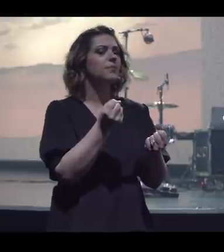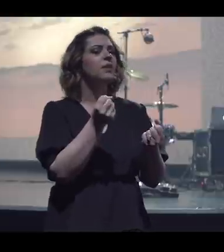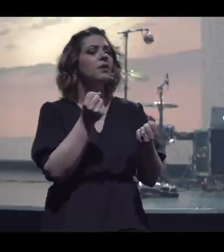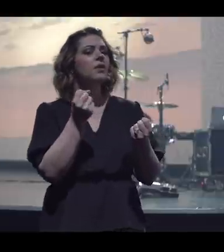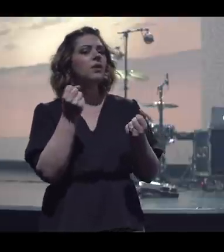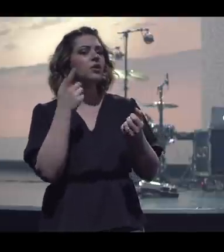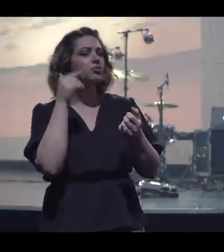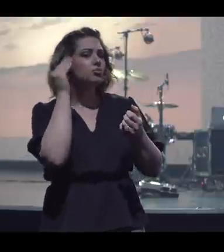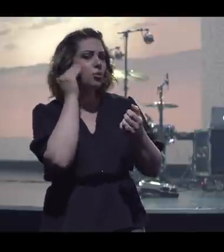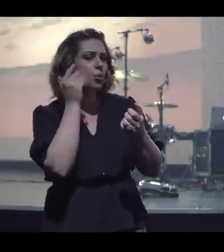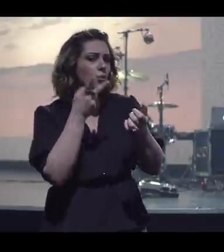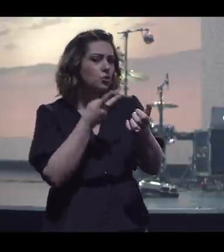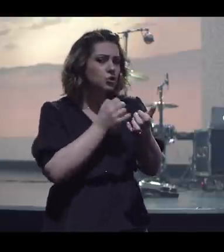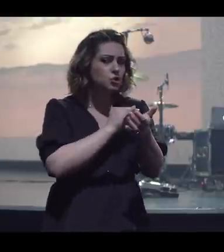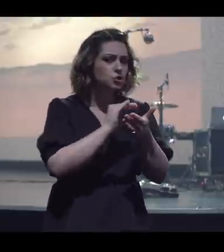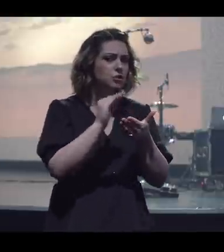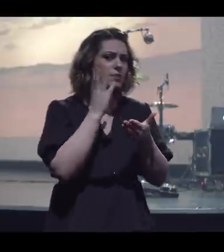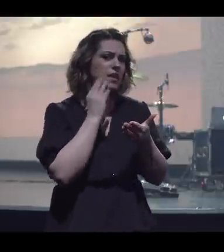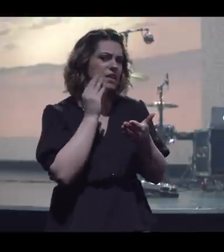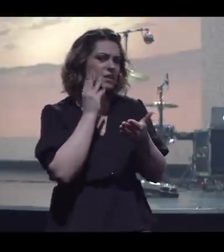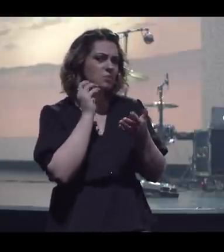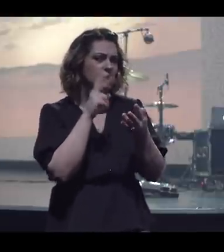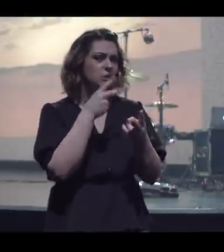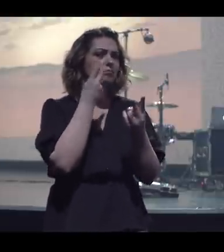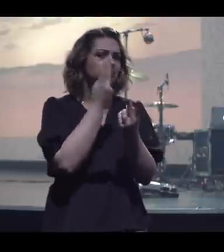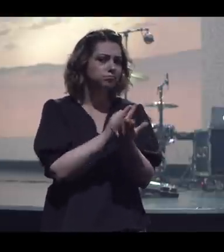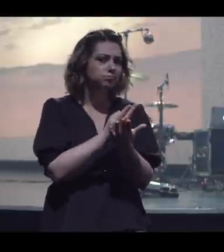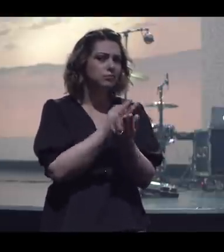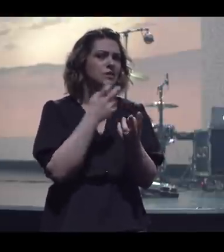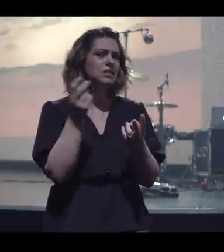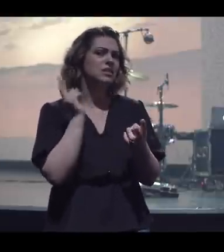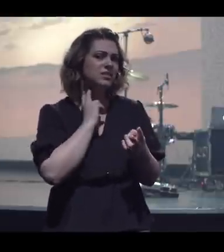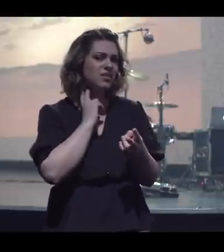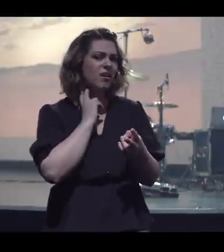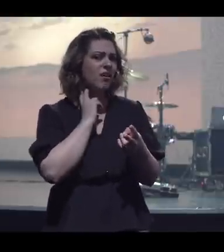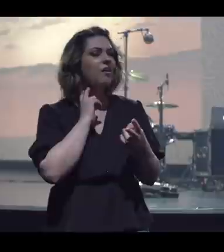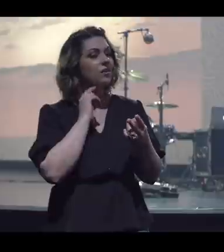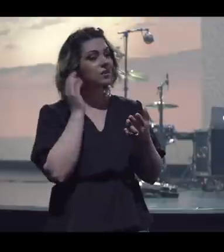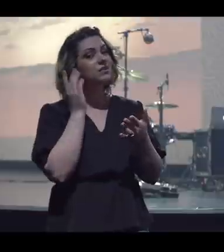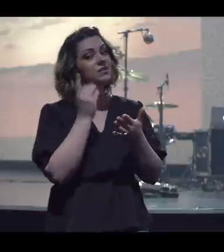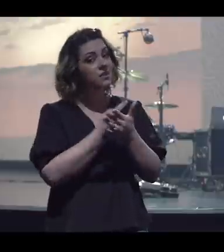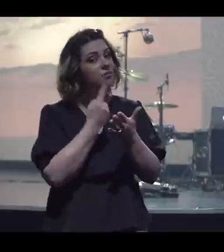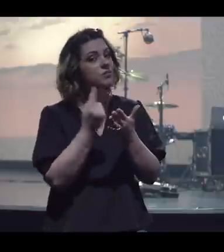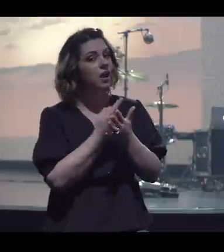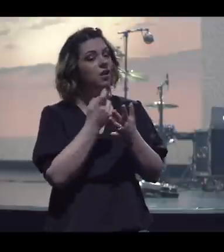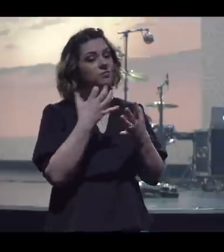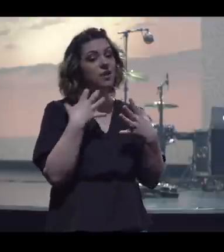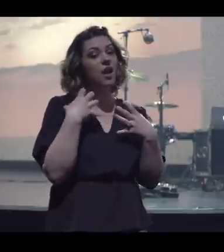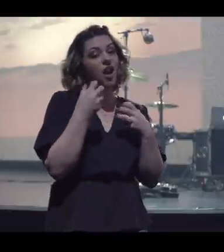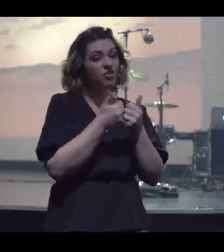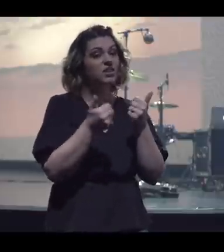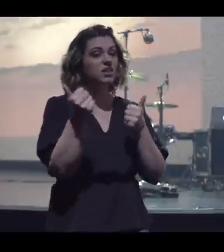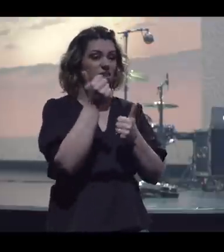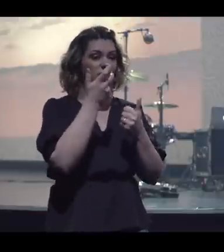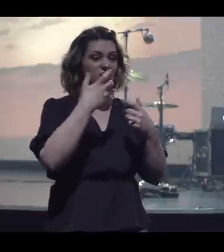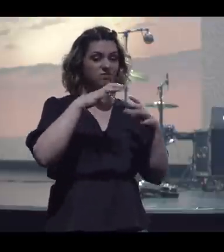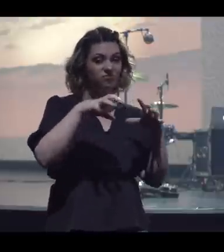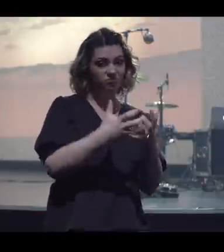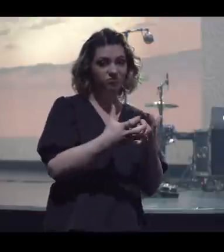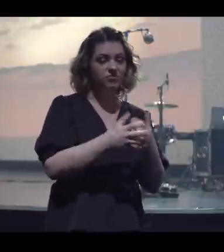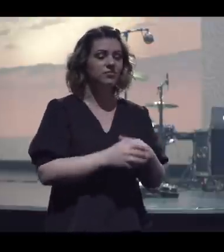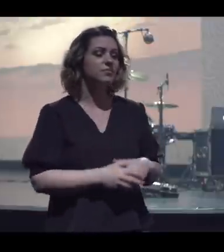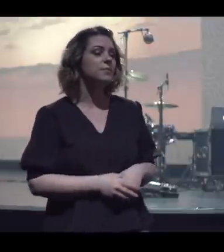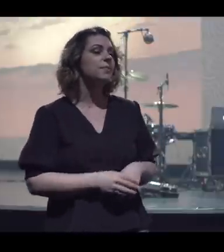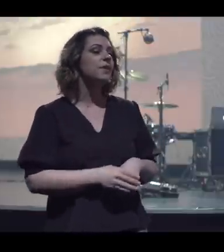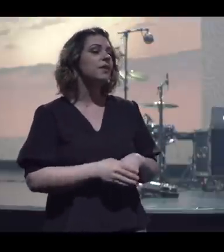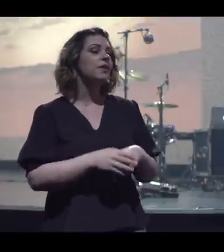sheep? If you're fat, that's good for a sheep. Or if you have a lamb, that's healthy for a sheep. Or if you have thick wool, that's good. Like